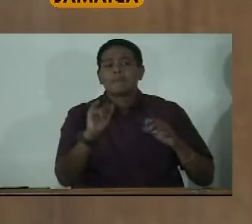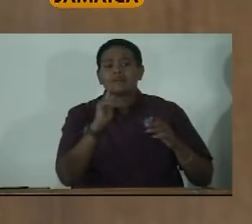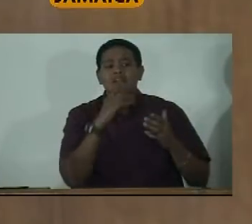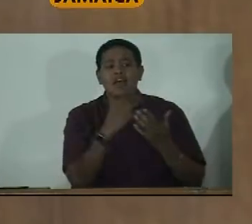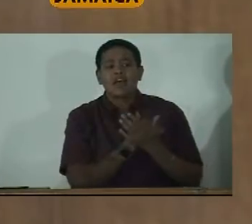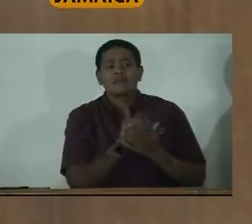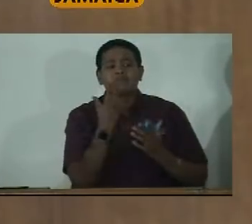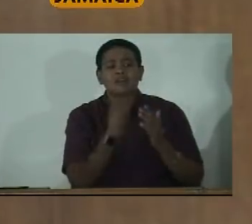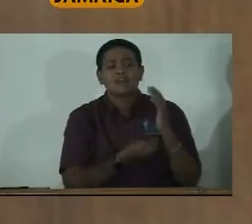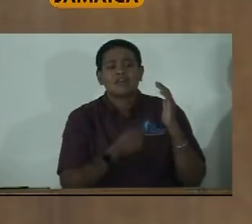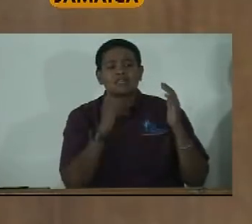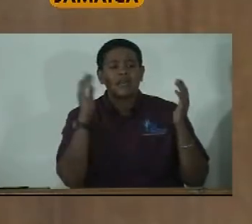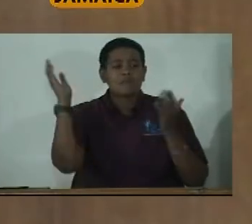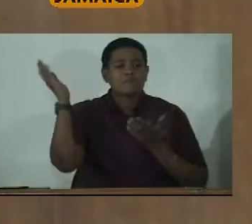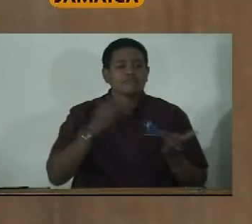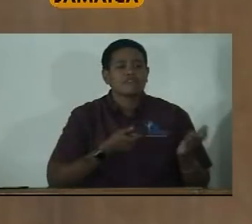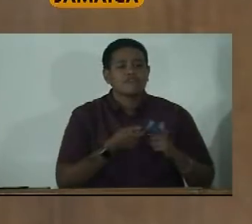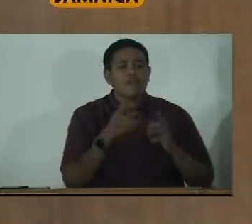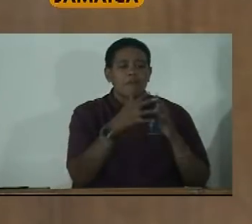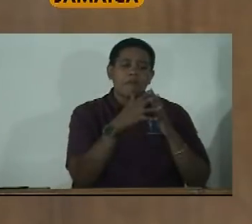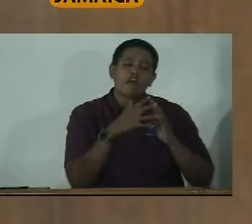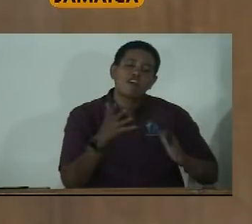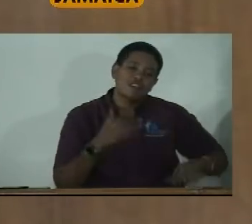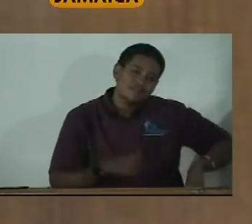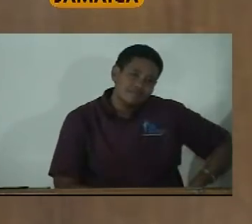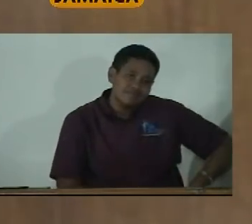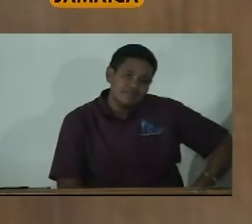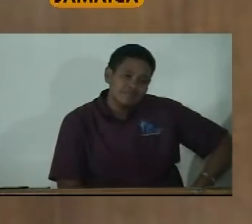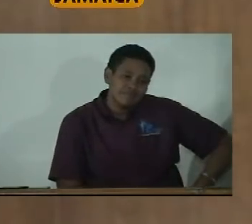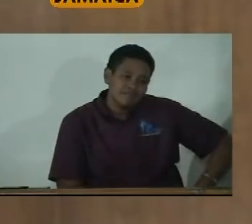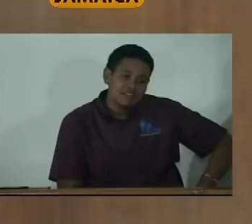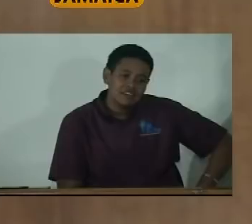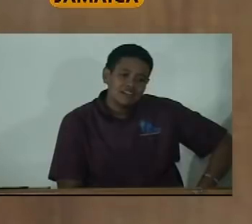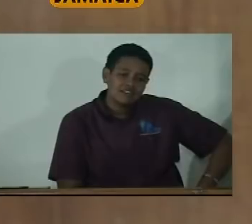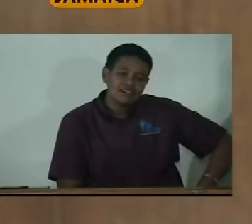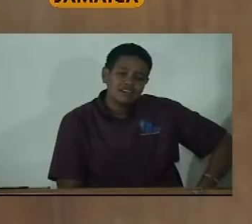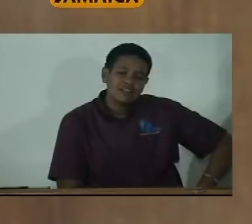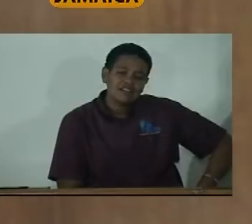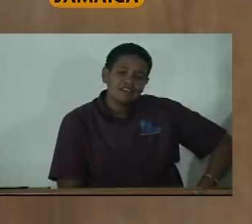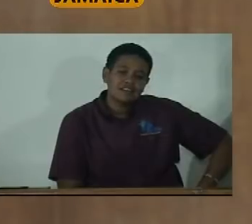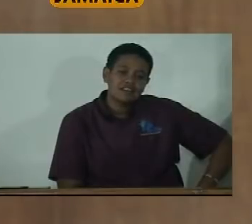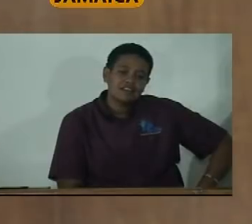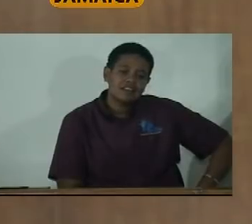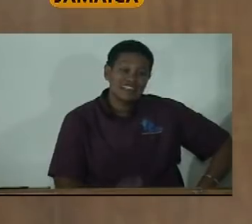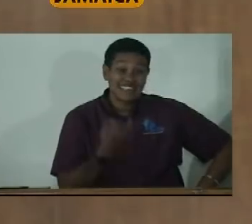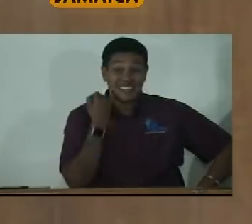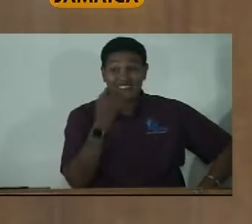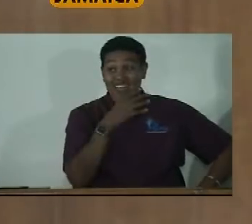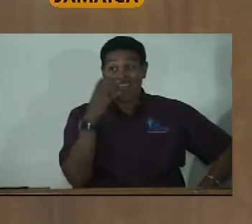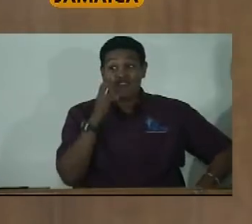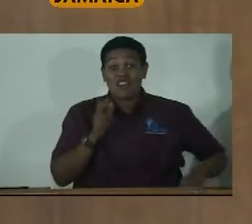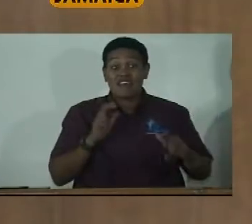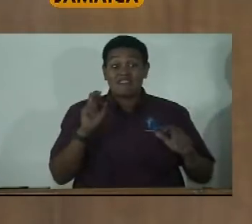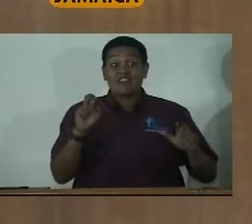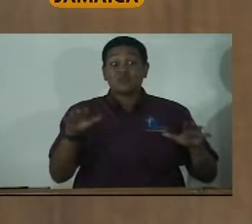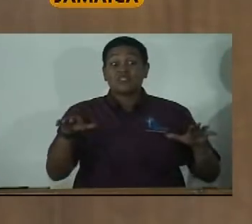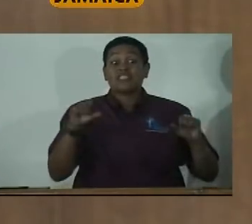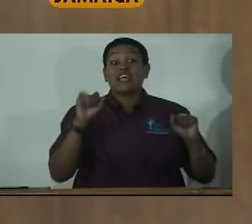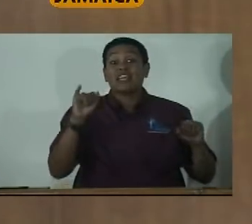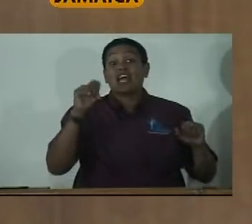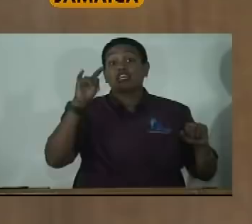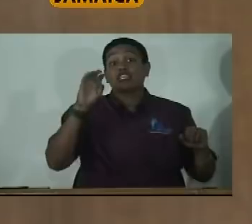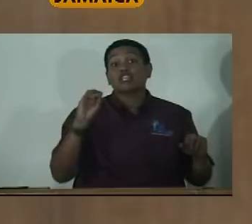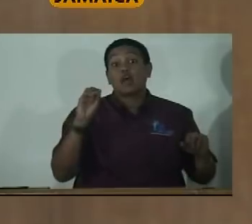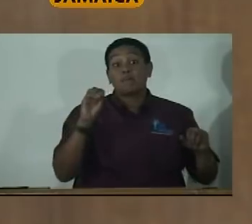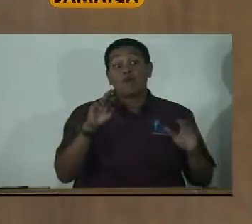them importing from the United States. If Agro-Invest could take on that jumper role for agriculture, to go